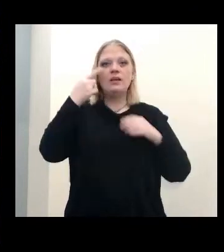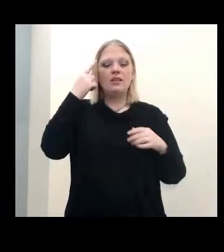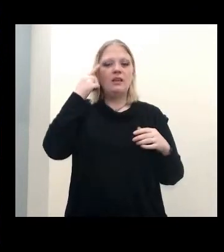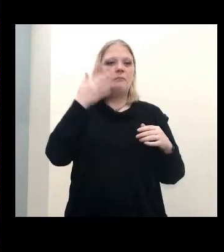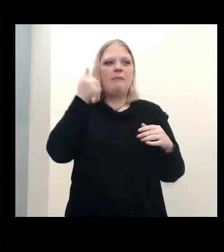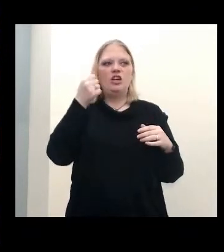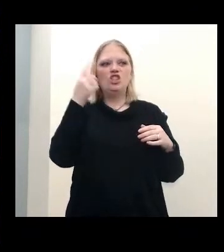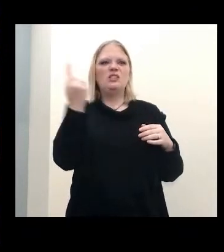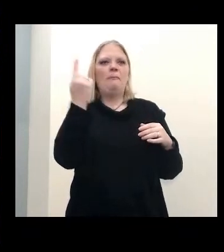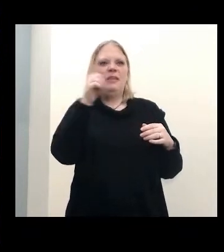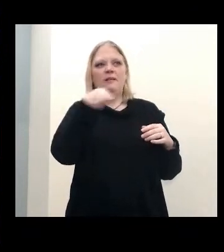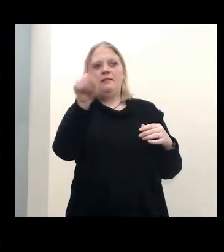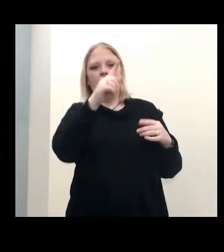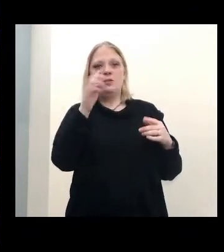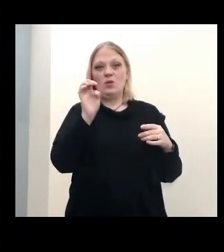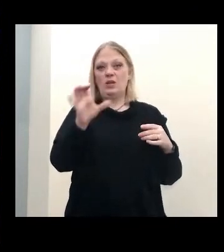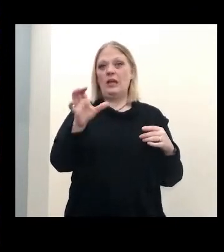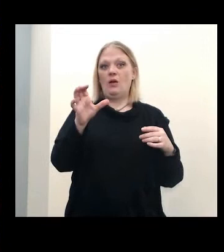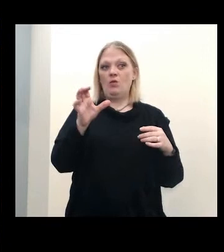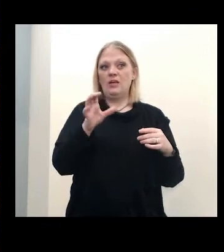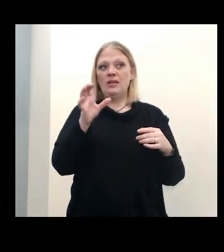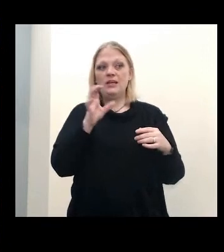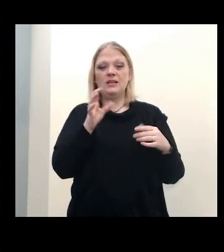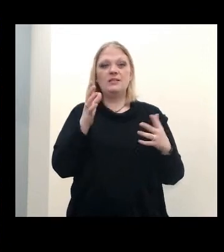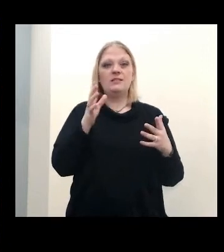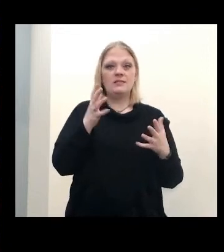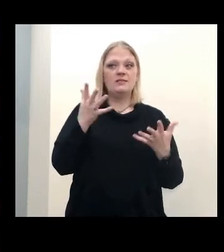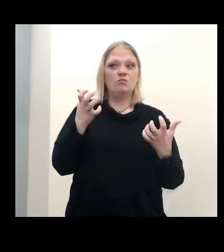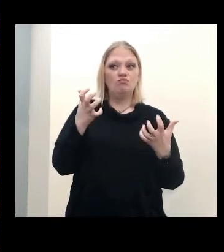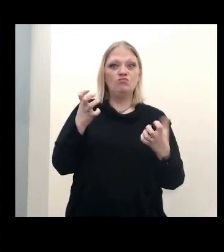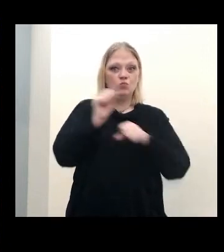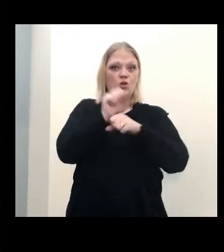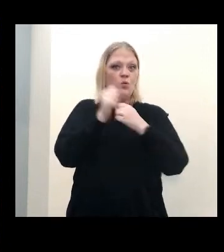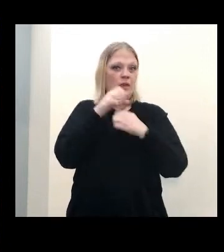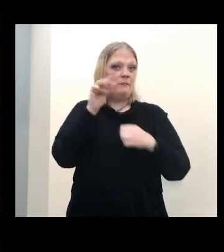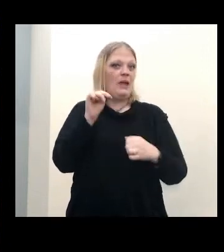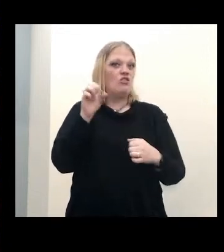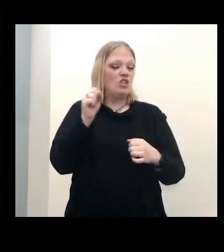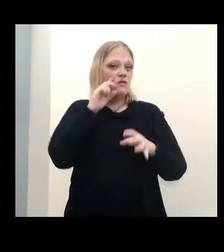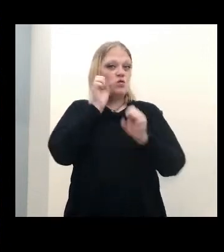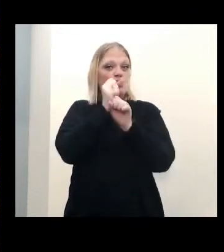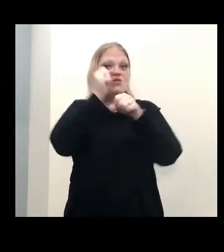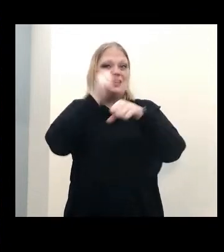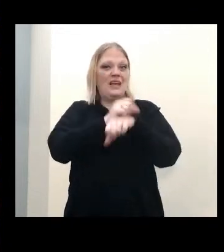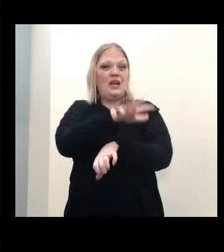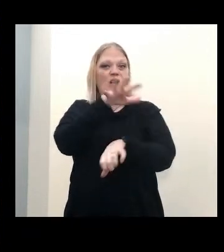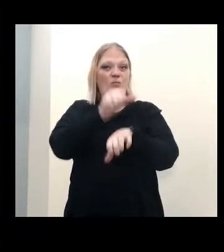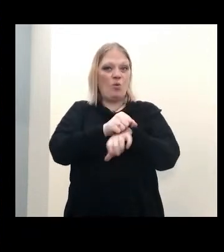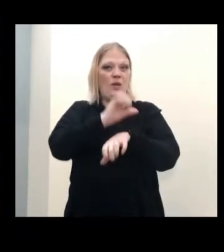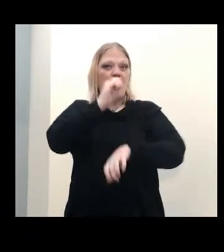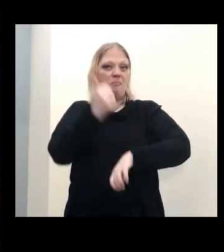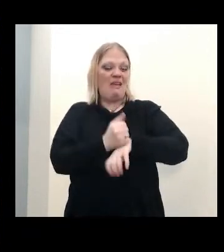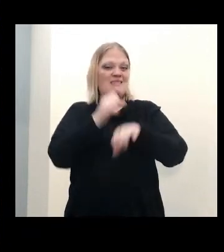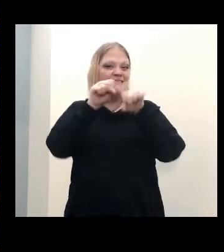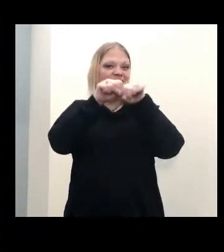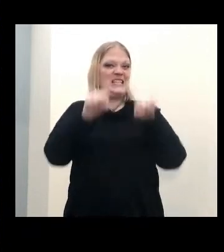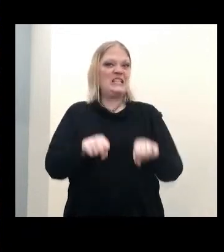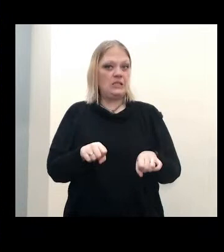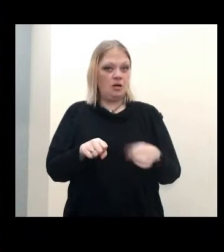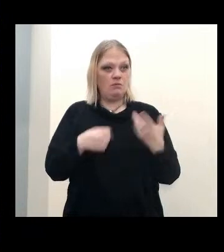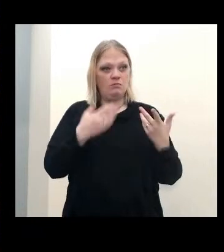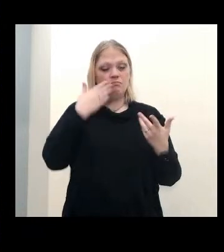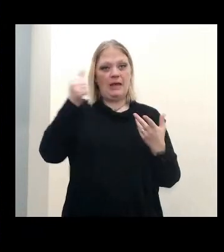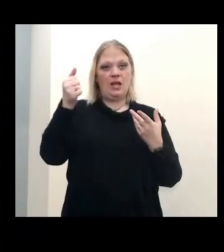is looking at very soon working with Microsoft to create an appointment-based system that will be a much